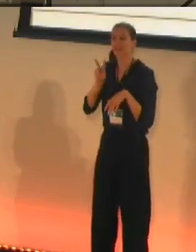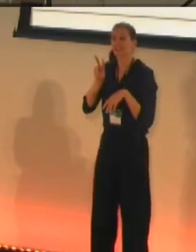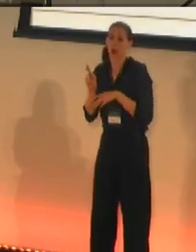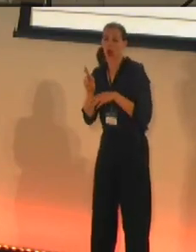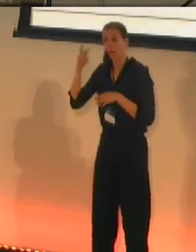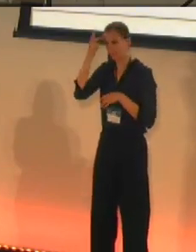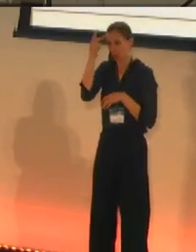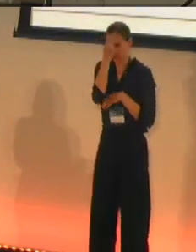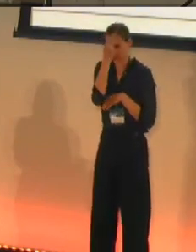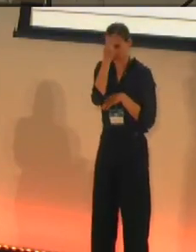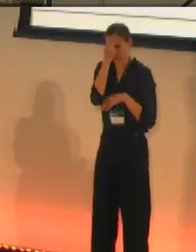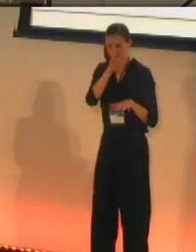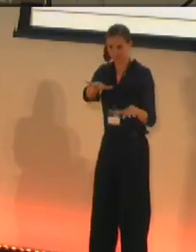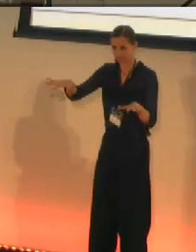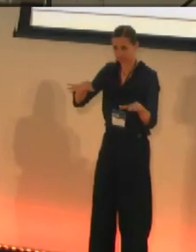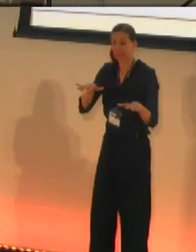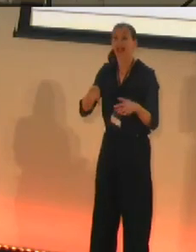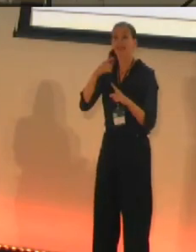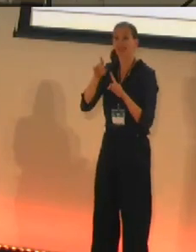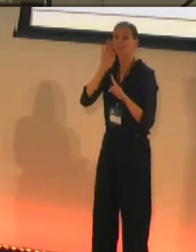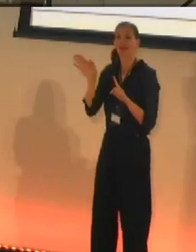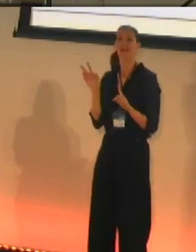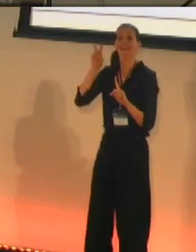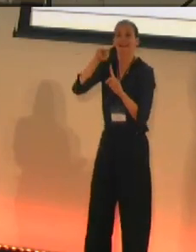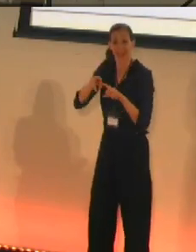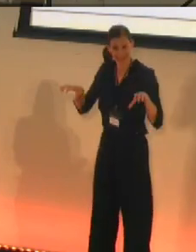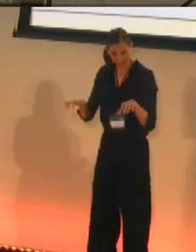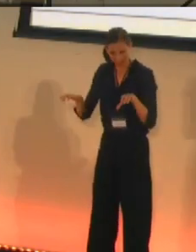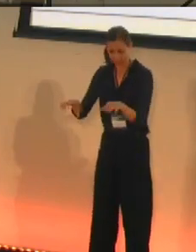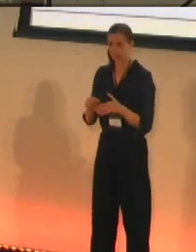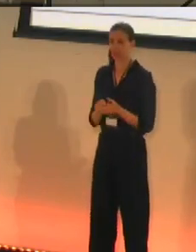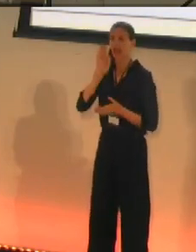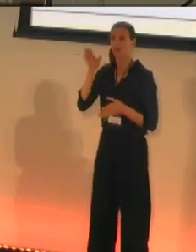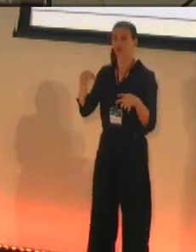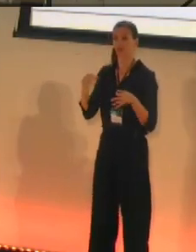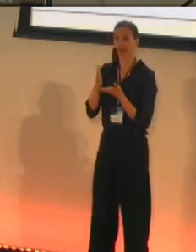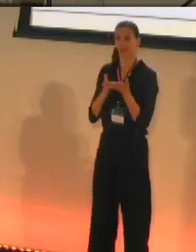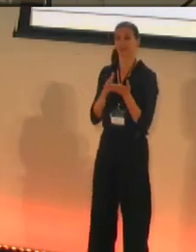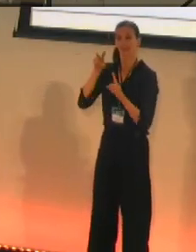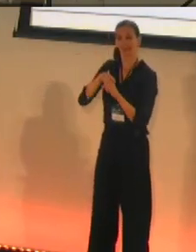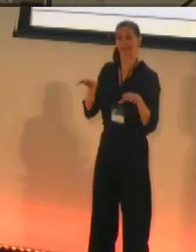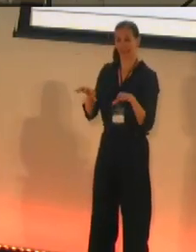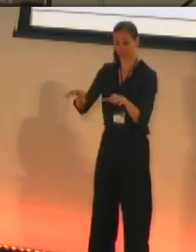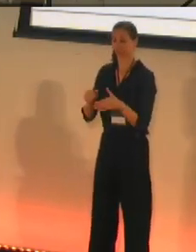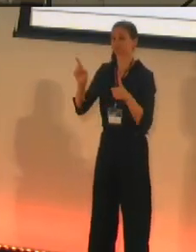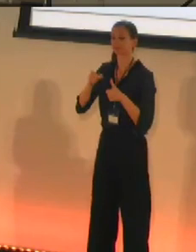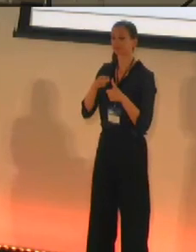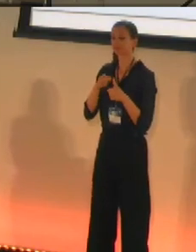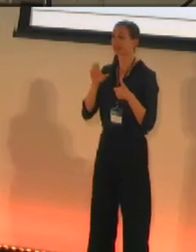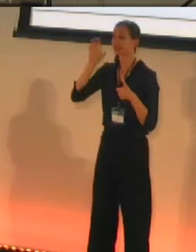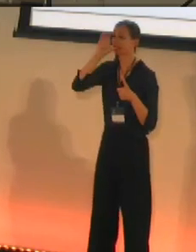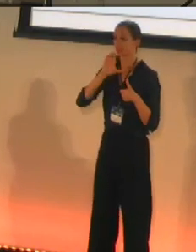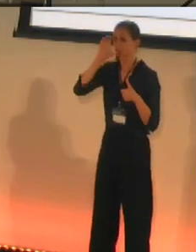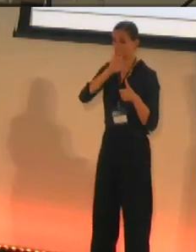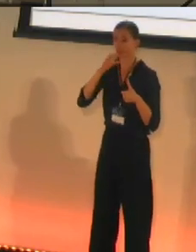that we assigned them afterwards. For the tasks that I will be talking about here, we had them perform one, an exploration in a